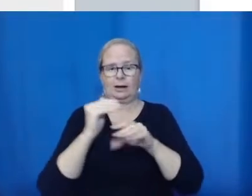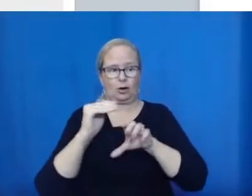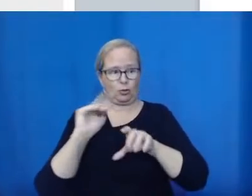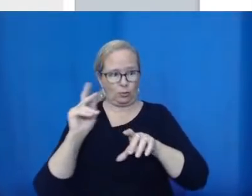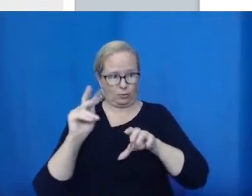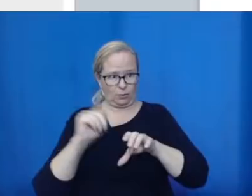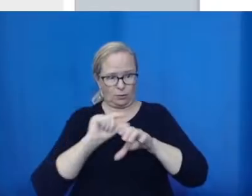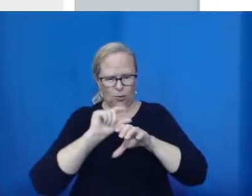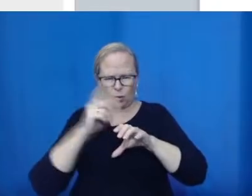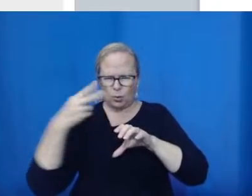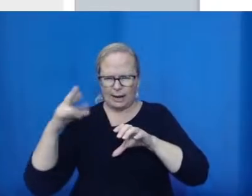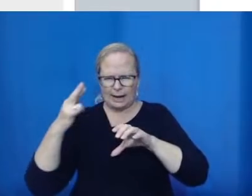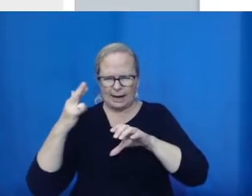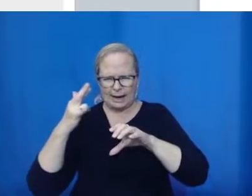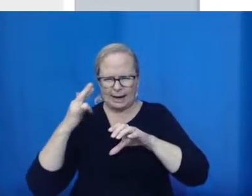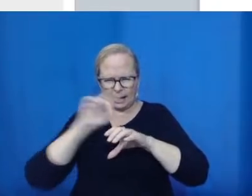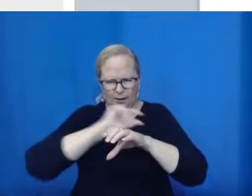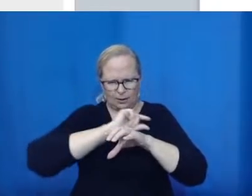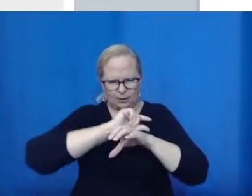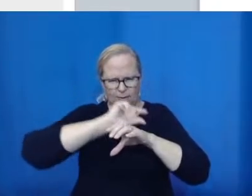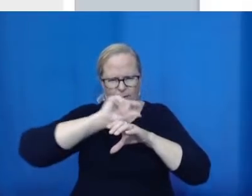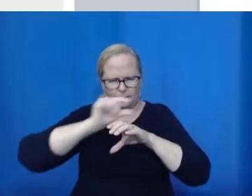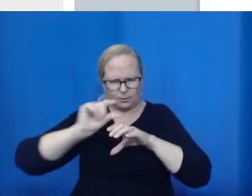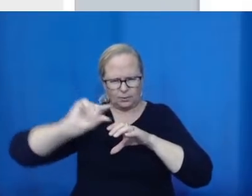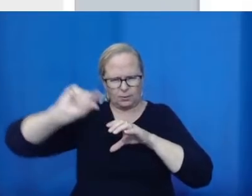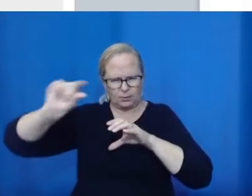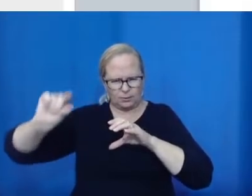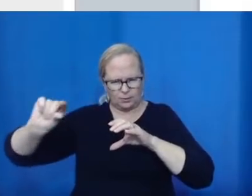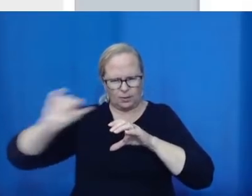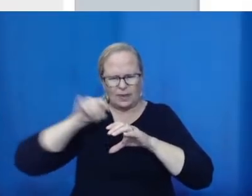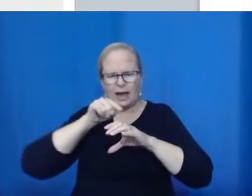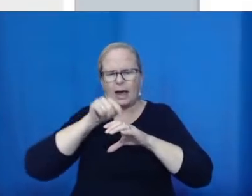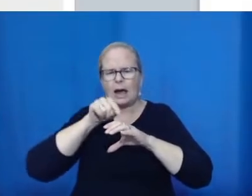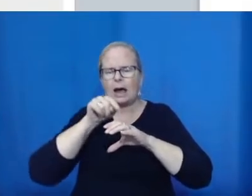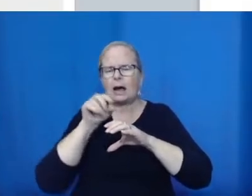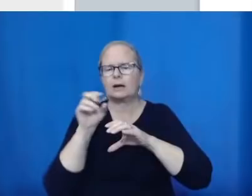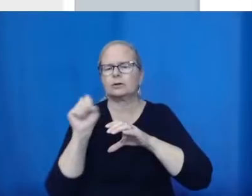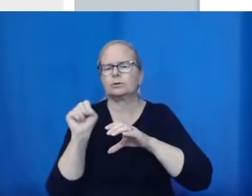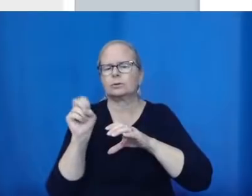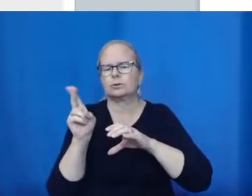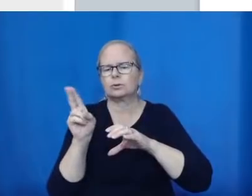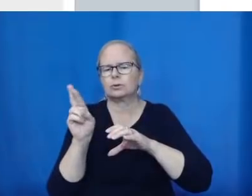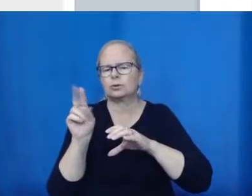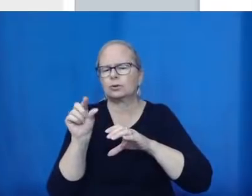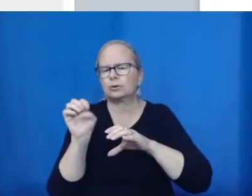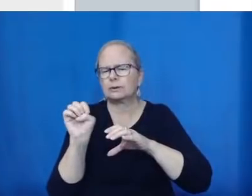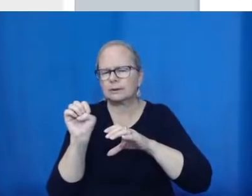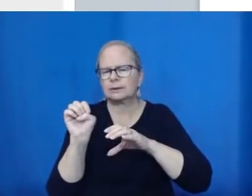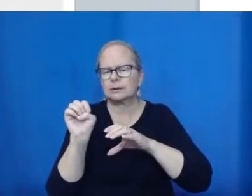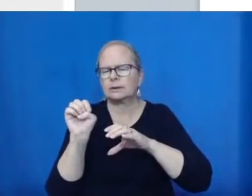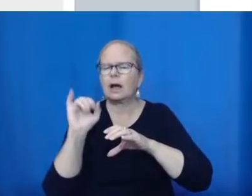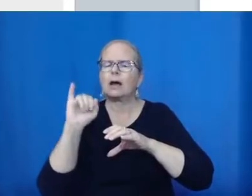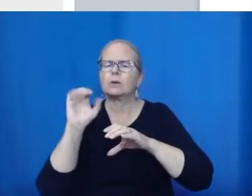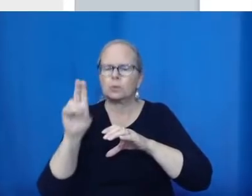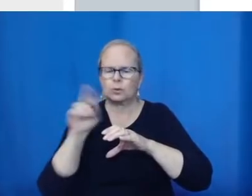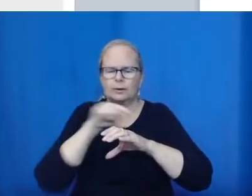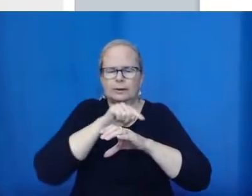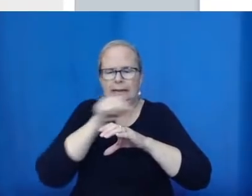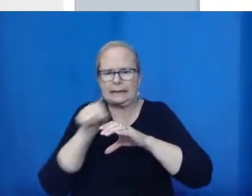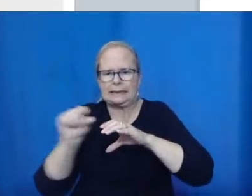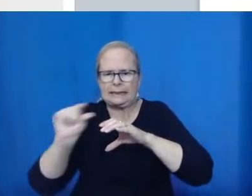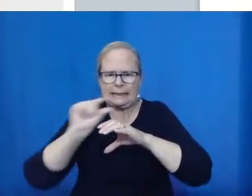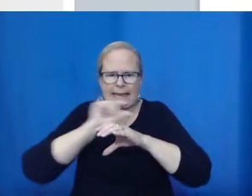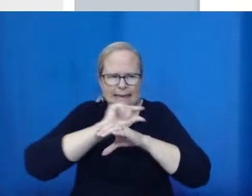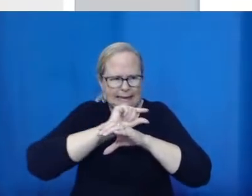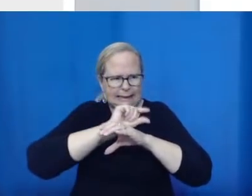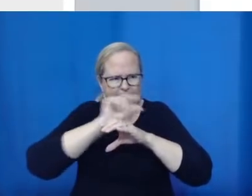that baseline ICU capacity of 173. So given that we've had a very bruising third wave and our healthcare